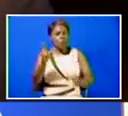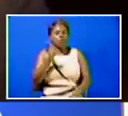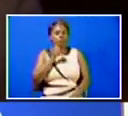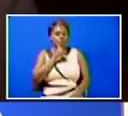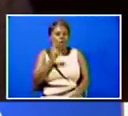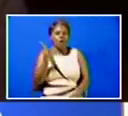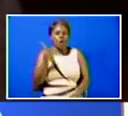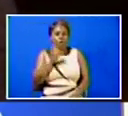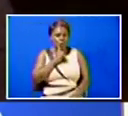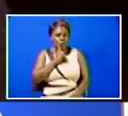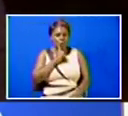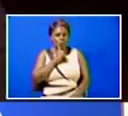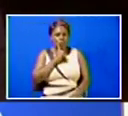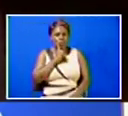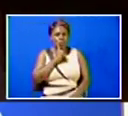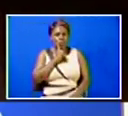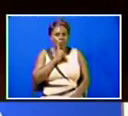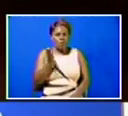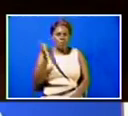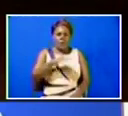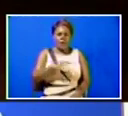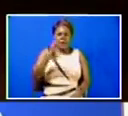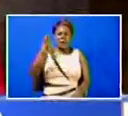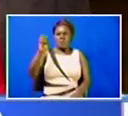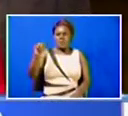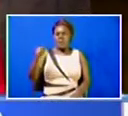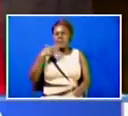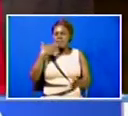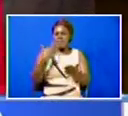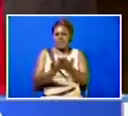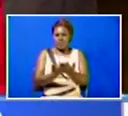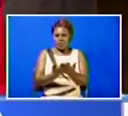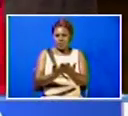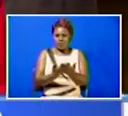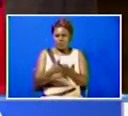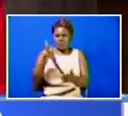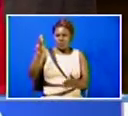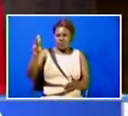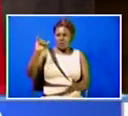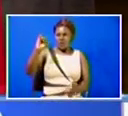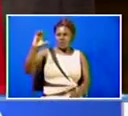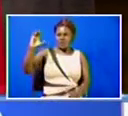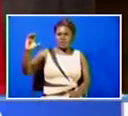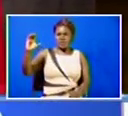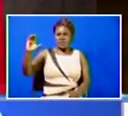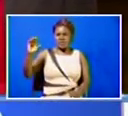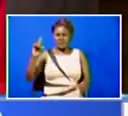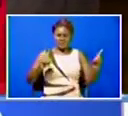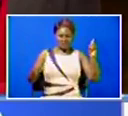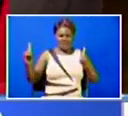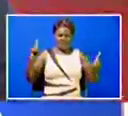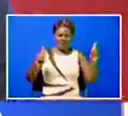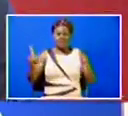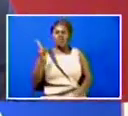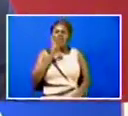Don't miss it for anything. Back to you, Ben. Thank you, Tandiwe Yego, there at the KICC, where the Choma Nangoma Festival is